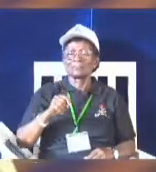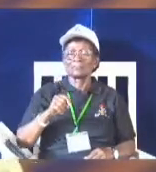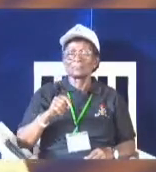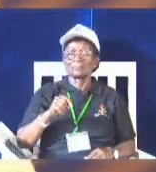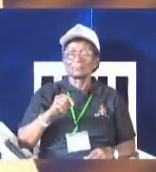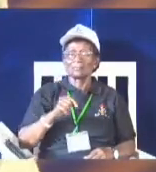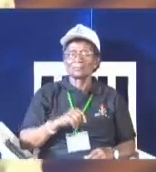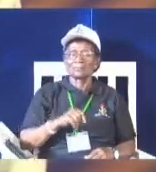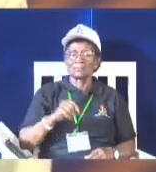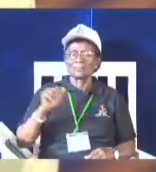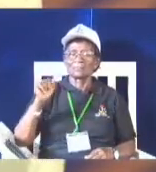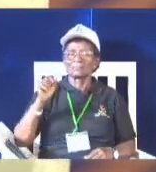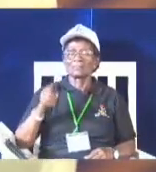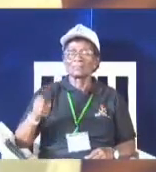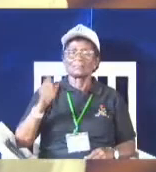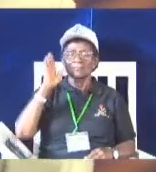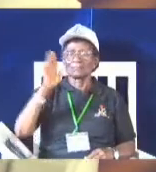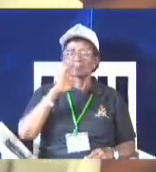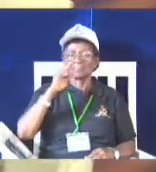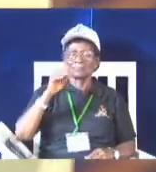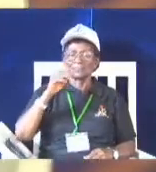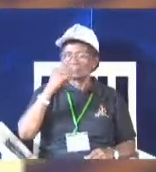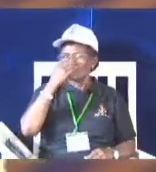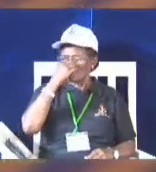that will be blind for a while.